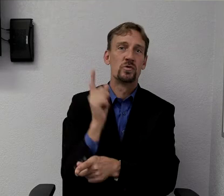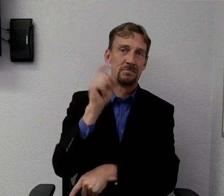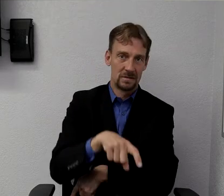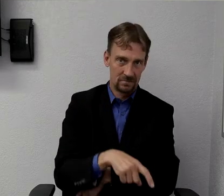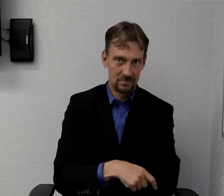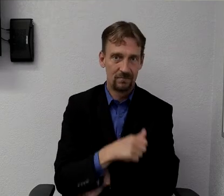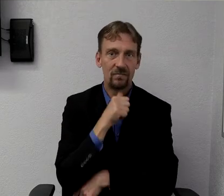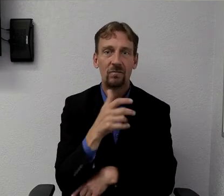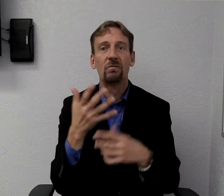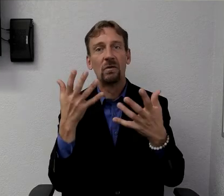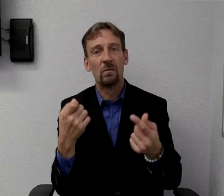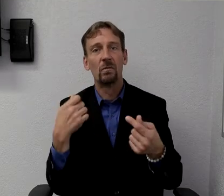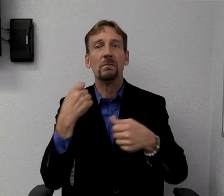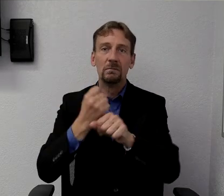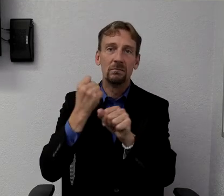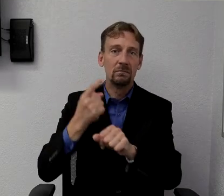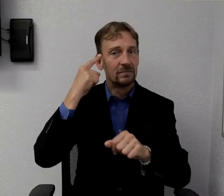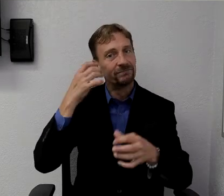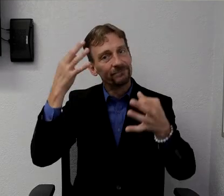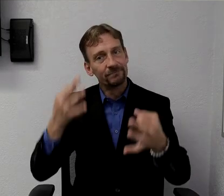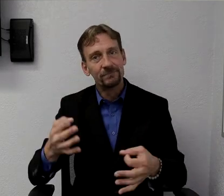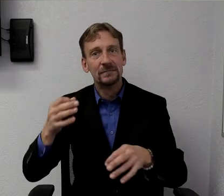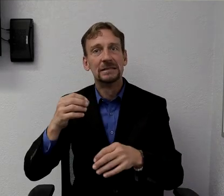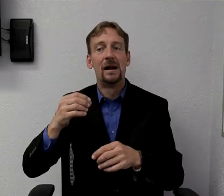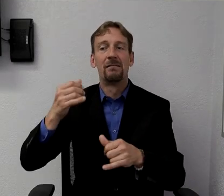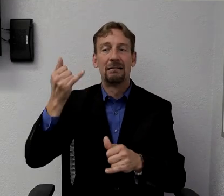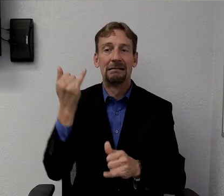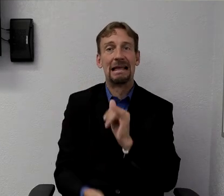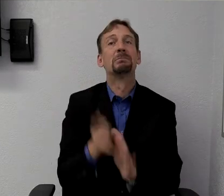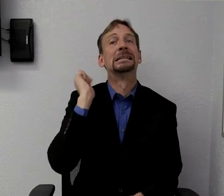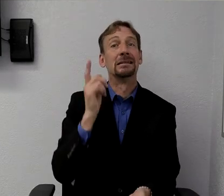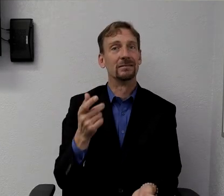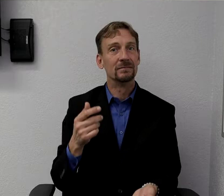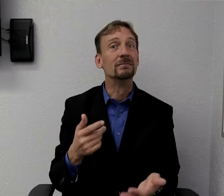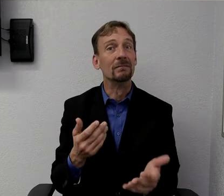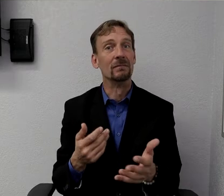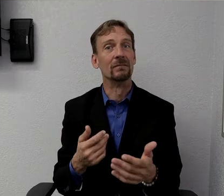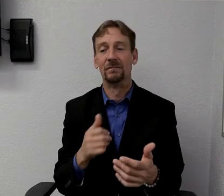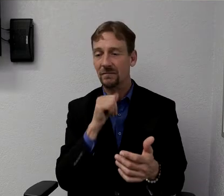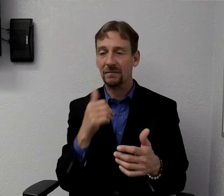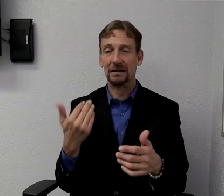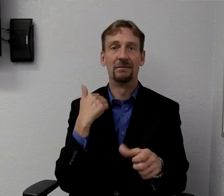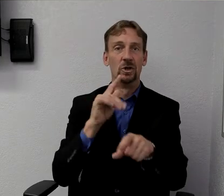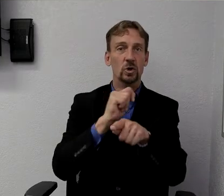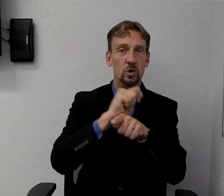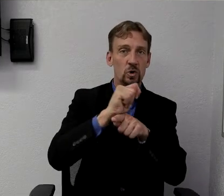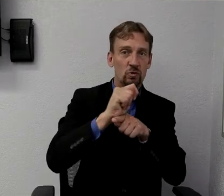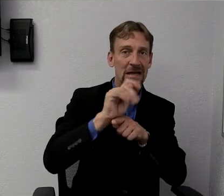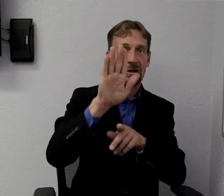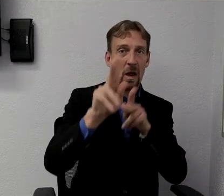those decisions in the moment without, having trained your folks and really understand